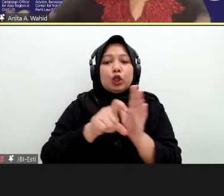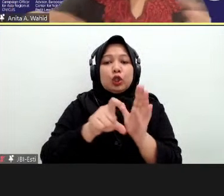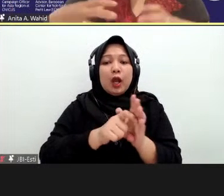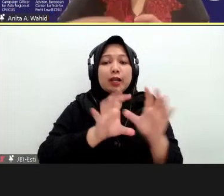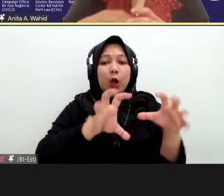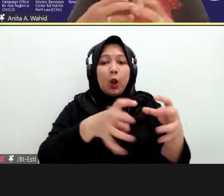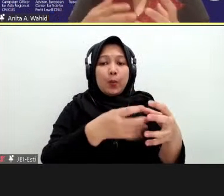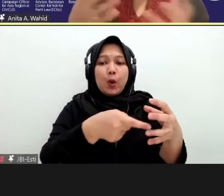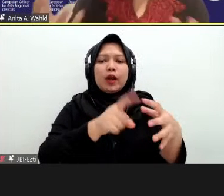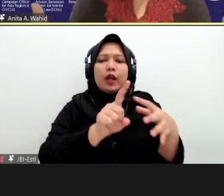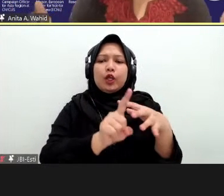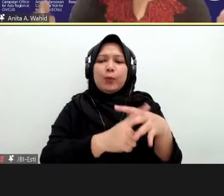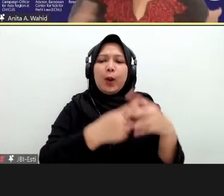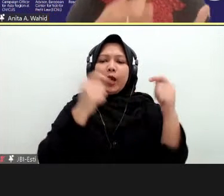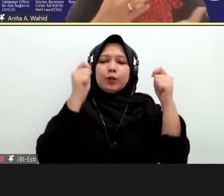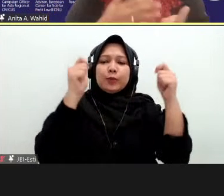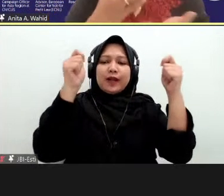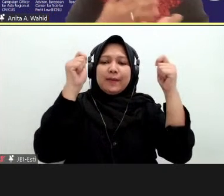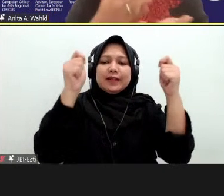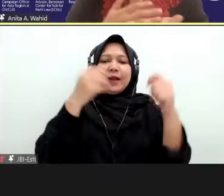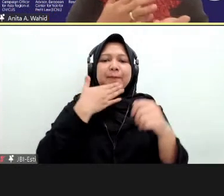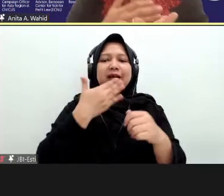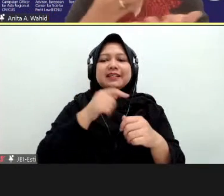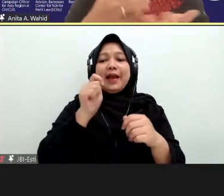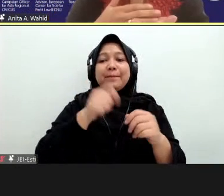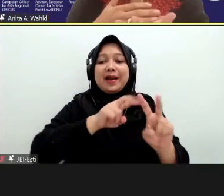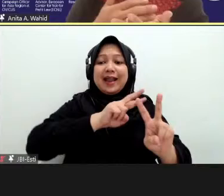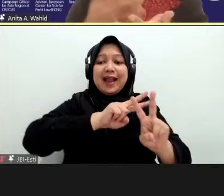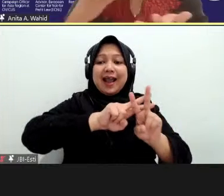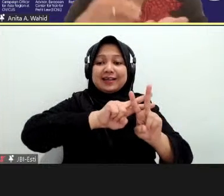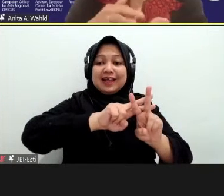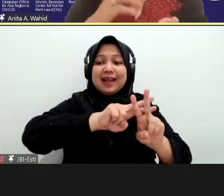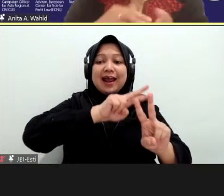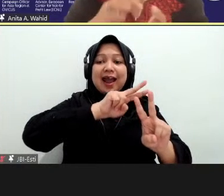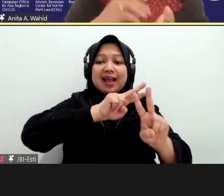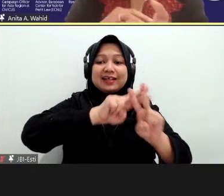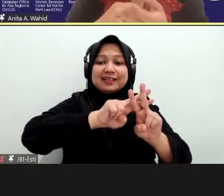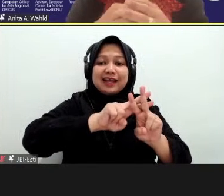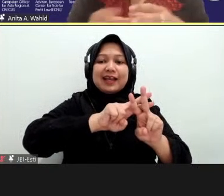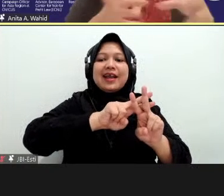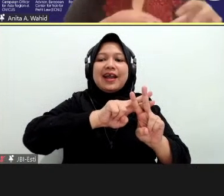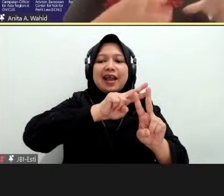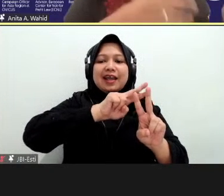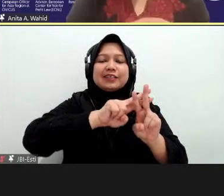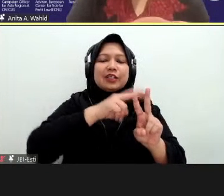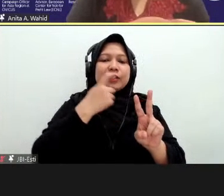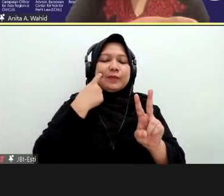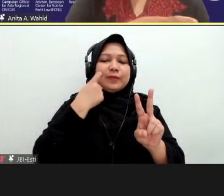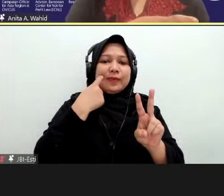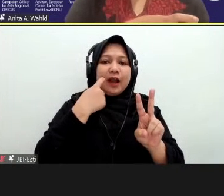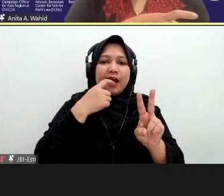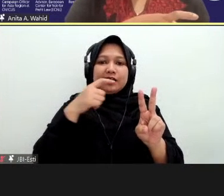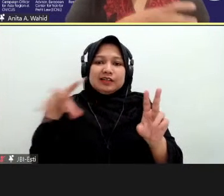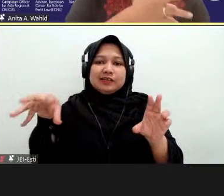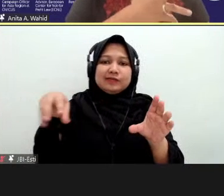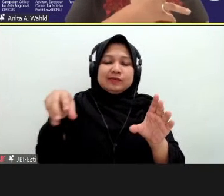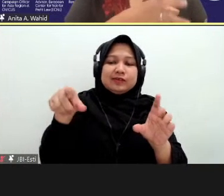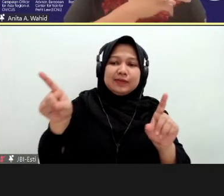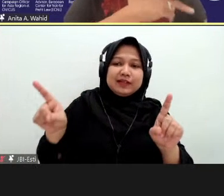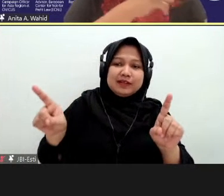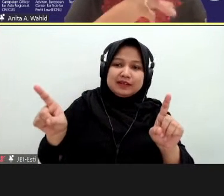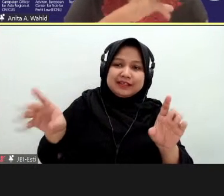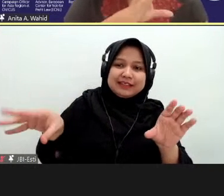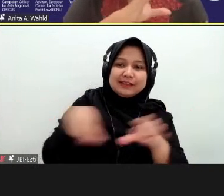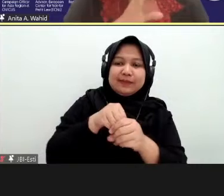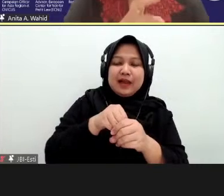this campaign, for instance, that giving hashtag, and then the hashtag will be poisons and all